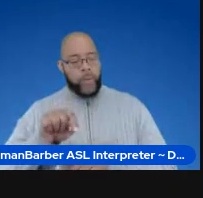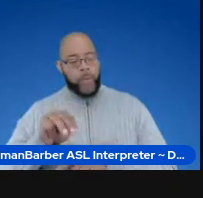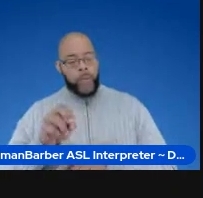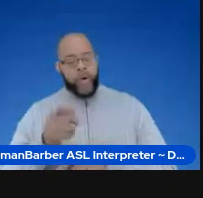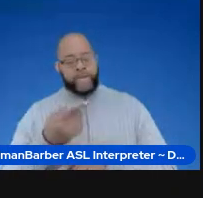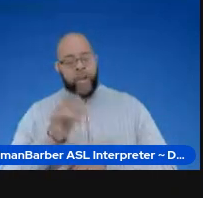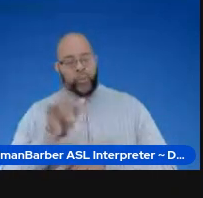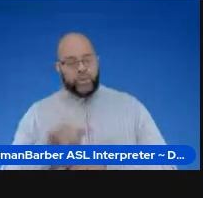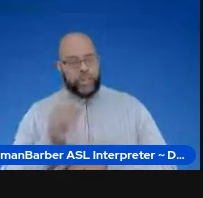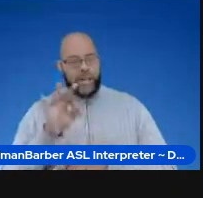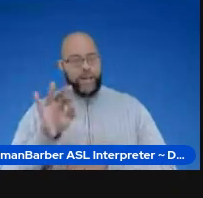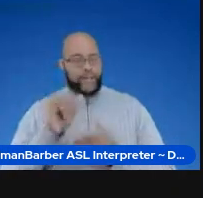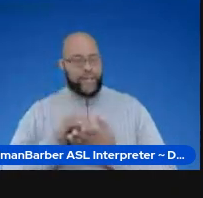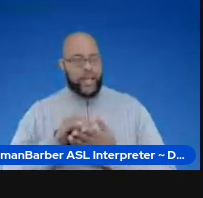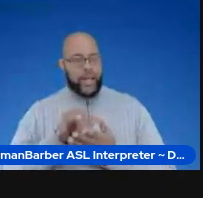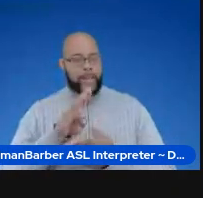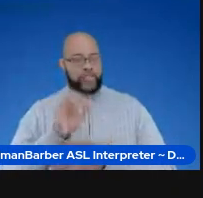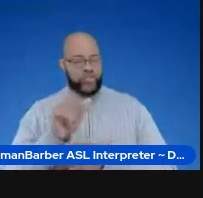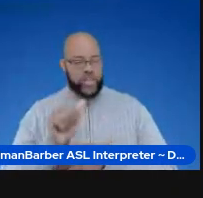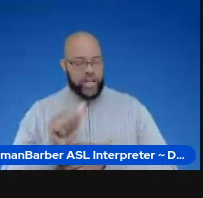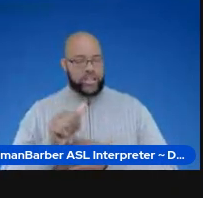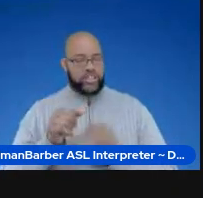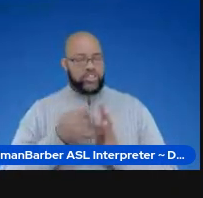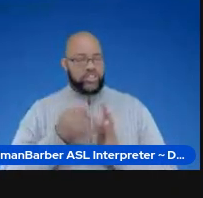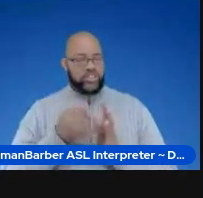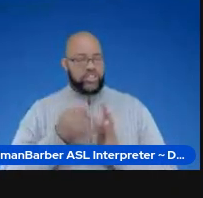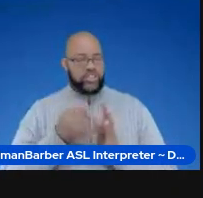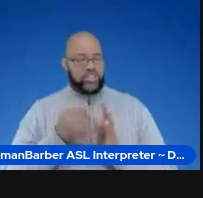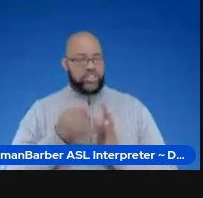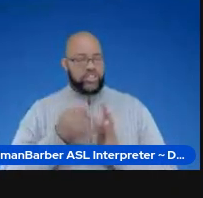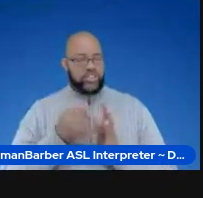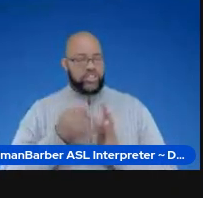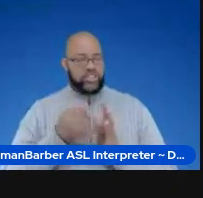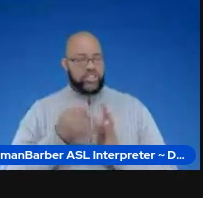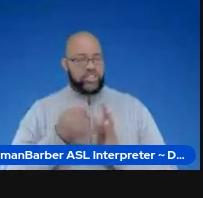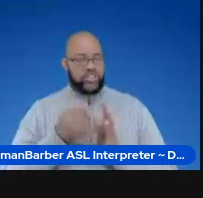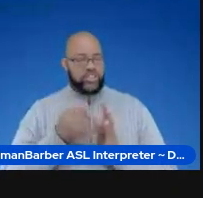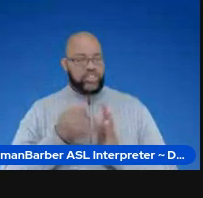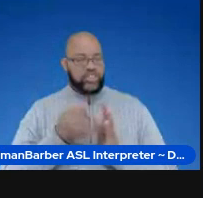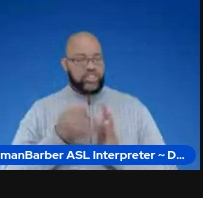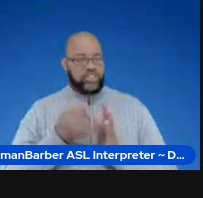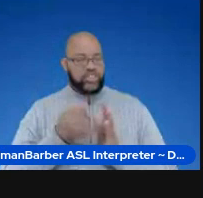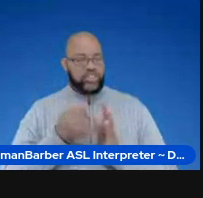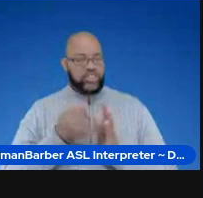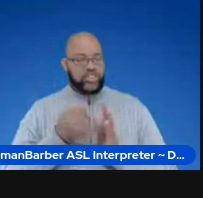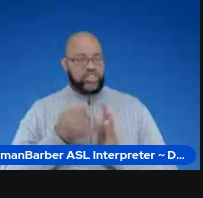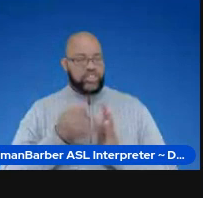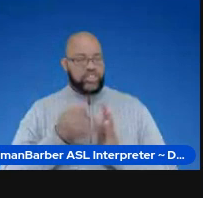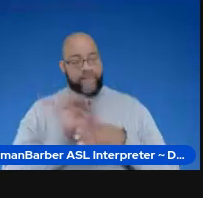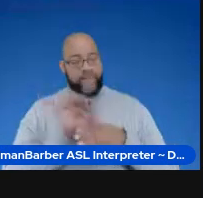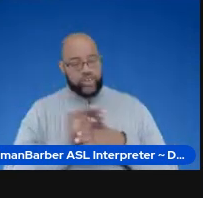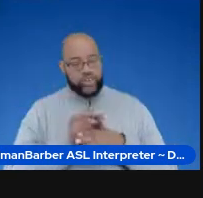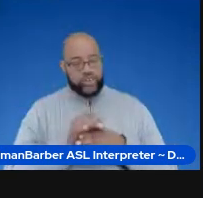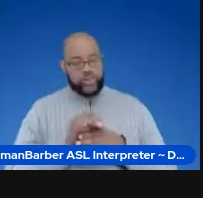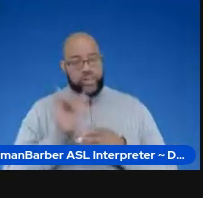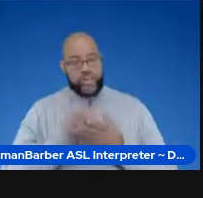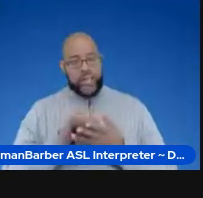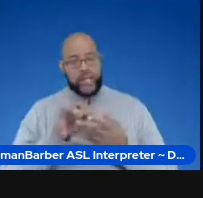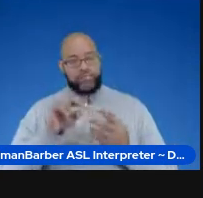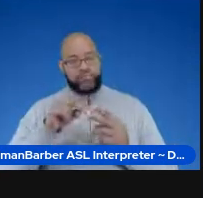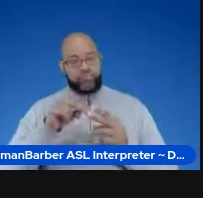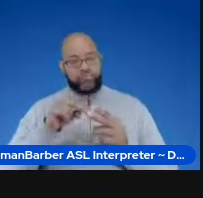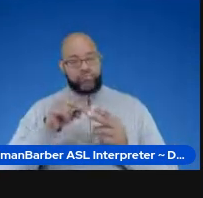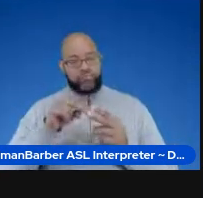bacterium. So to just get a better understanding of the functionality of the protein,